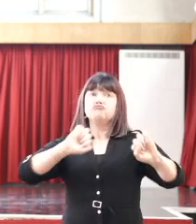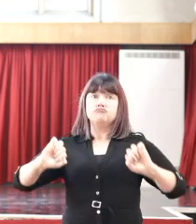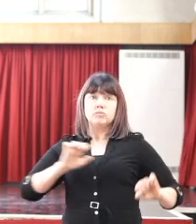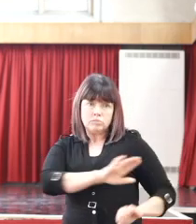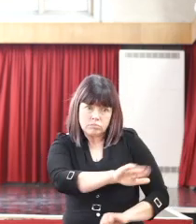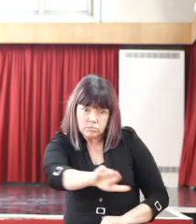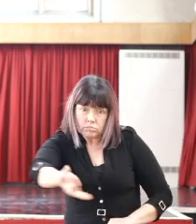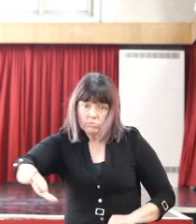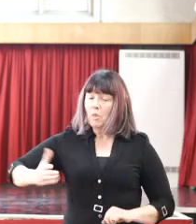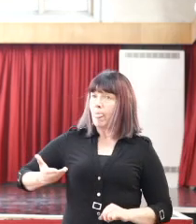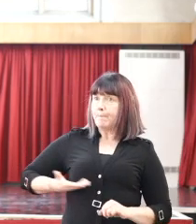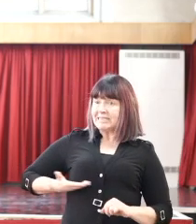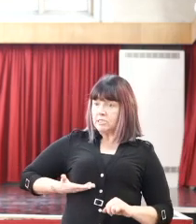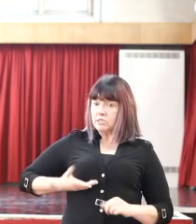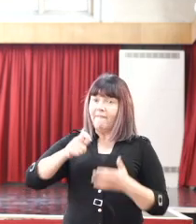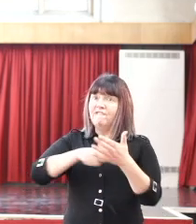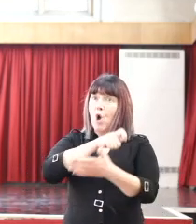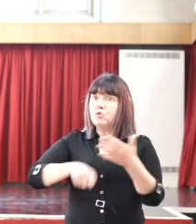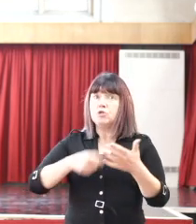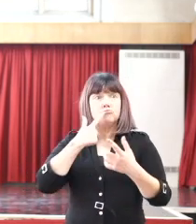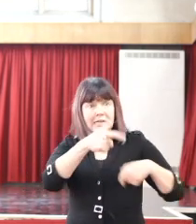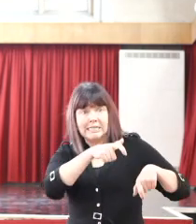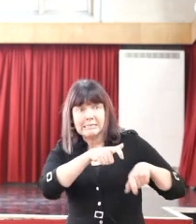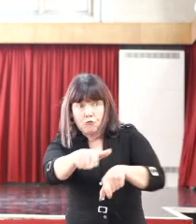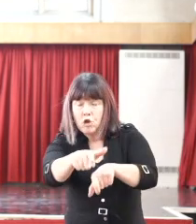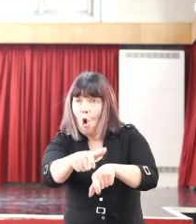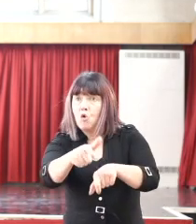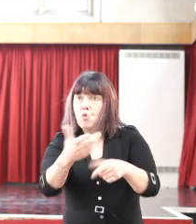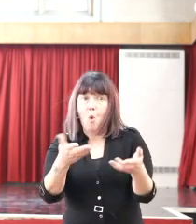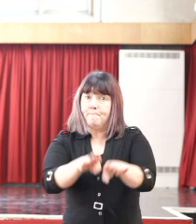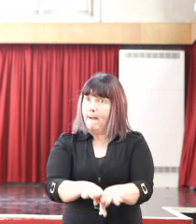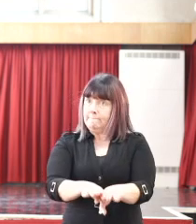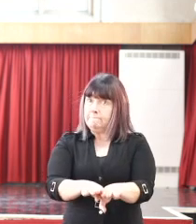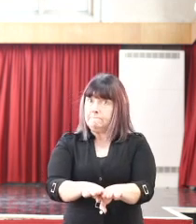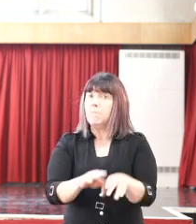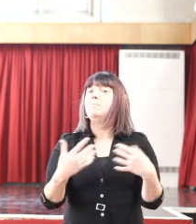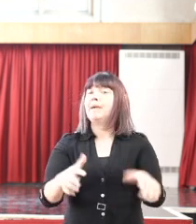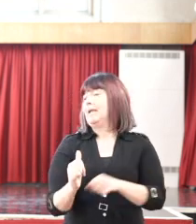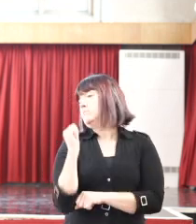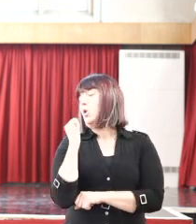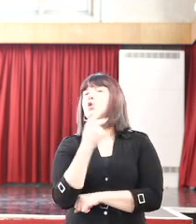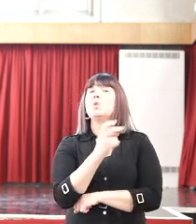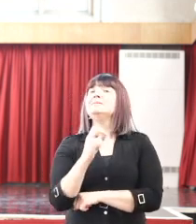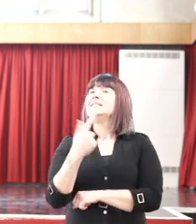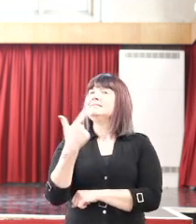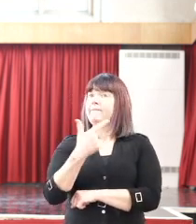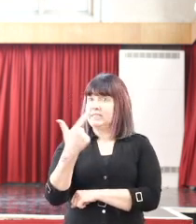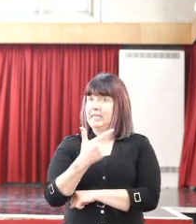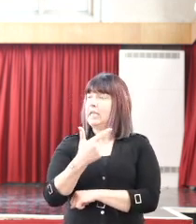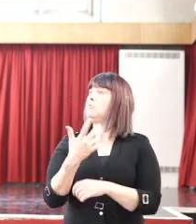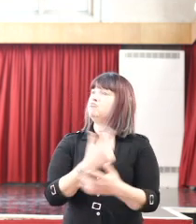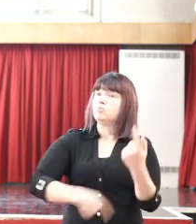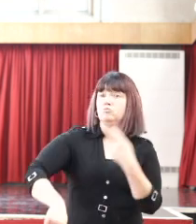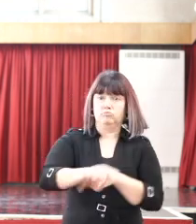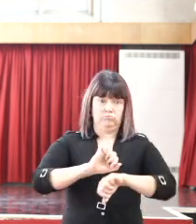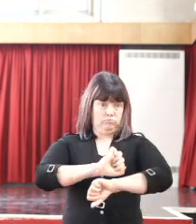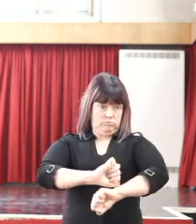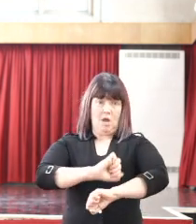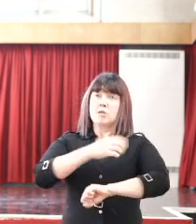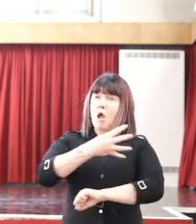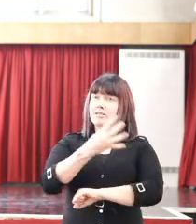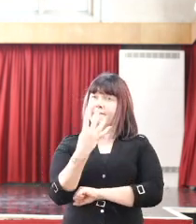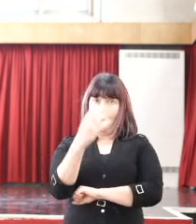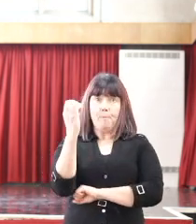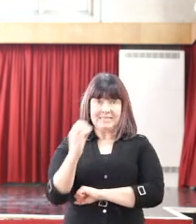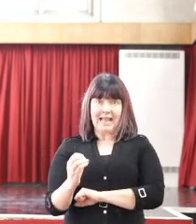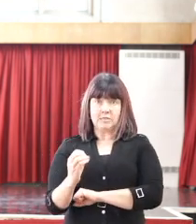carry on every 5 years. Last time we did it in 2017, we got 94% supporting the BID, so that's really great news. And that gives